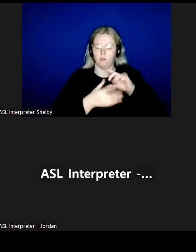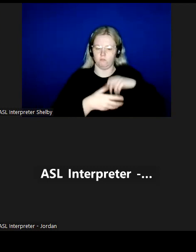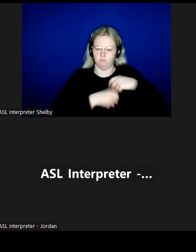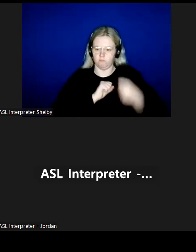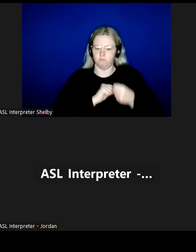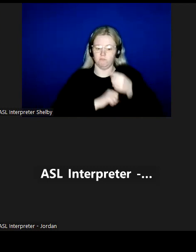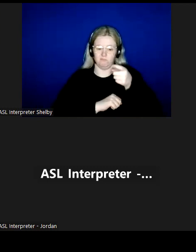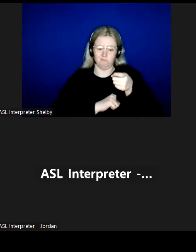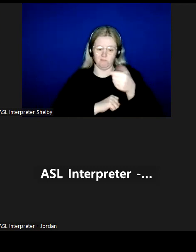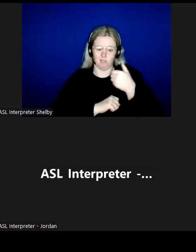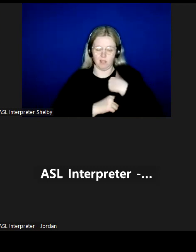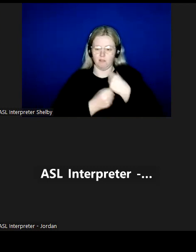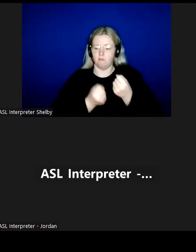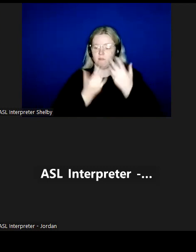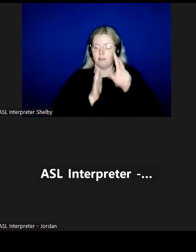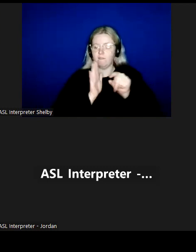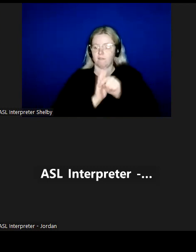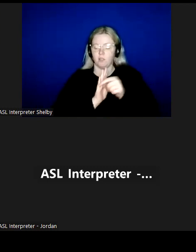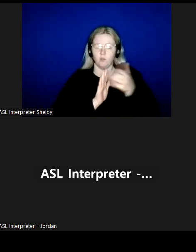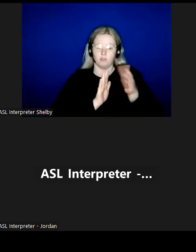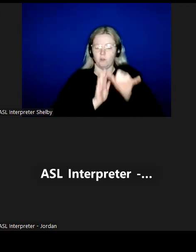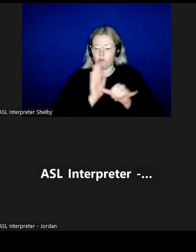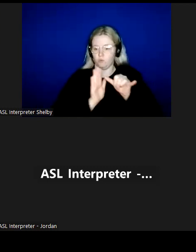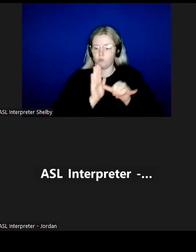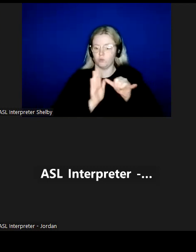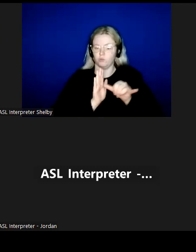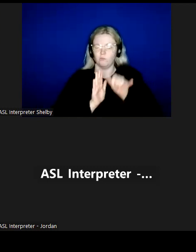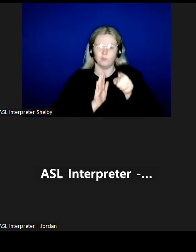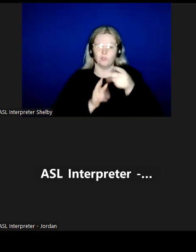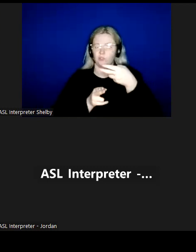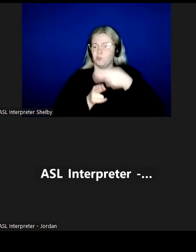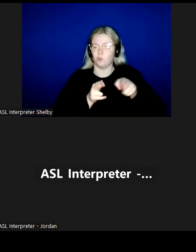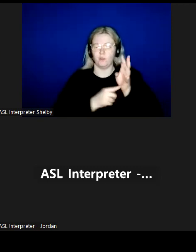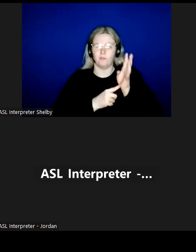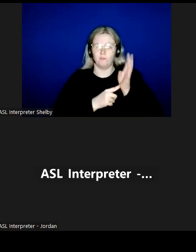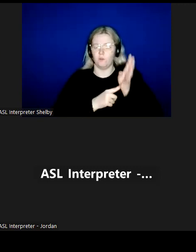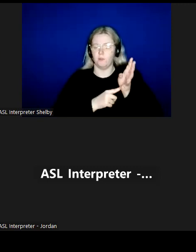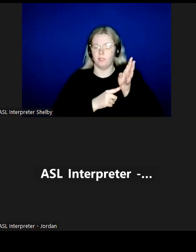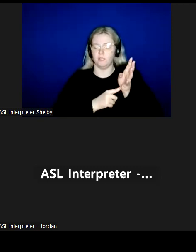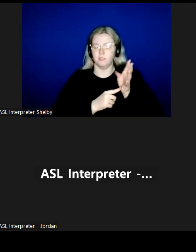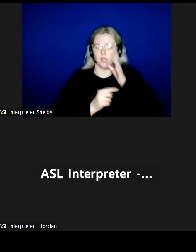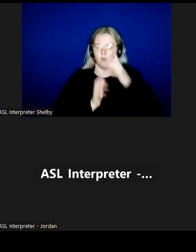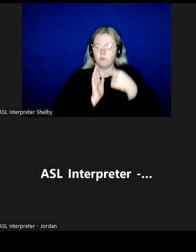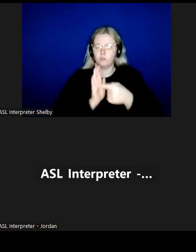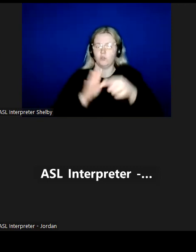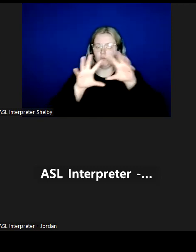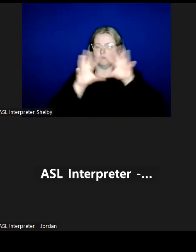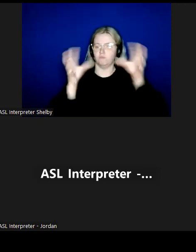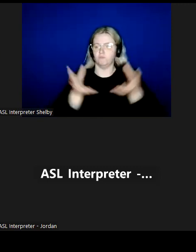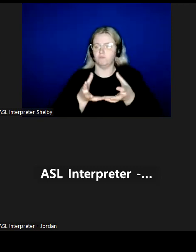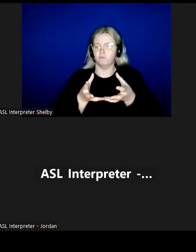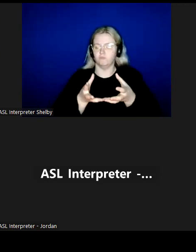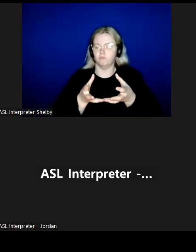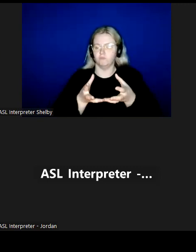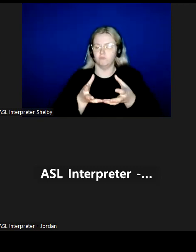video clips on YouTube. And this is just a brief 4-minute video that gives an overview of